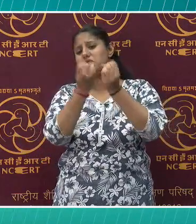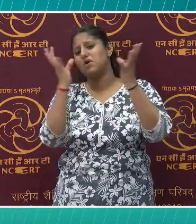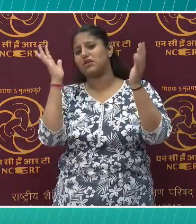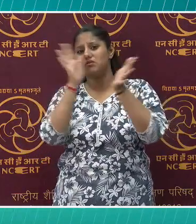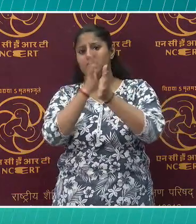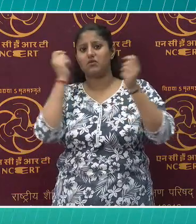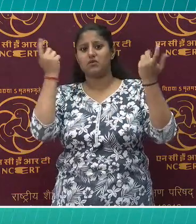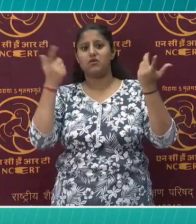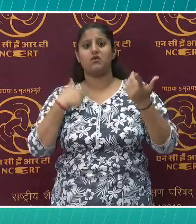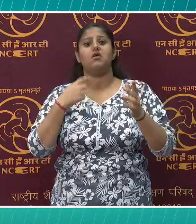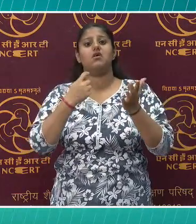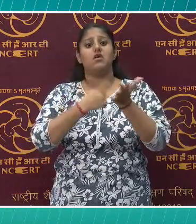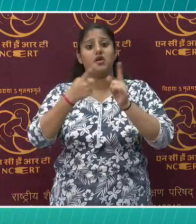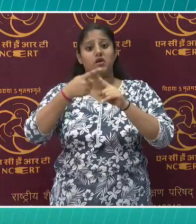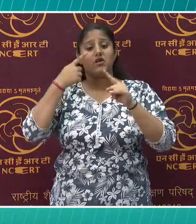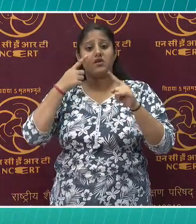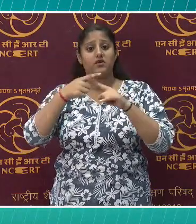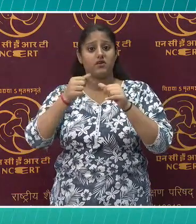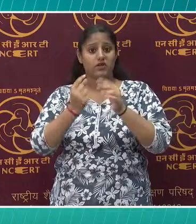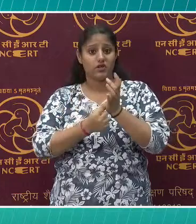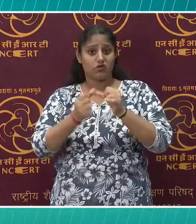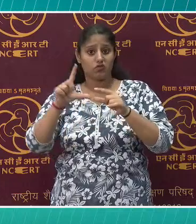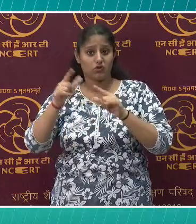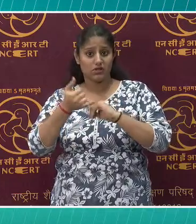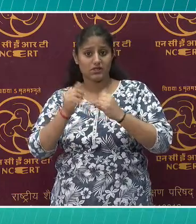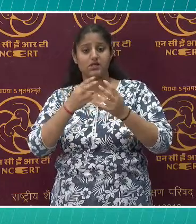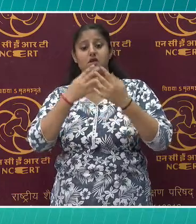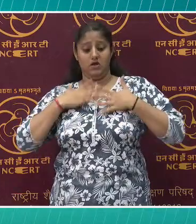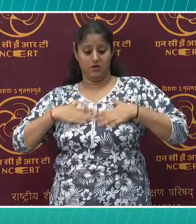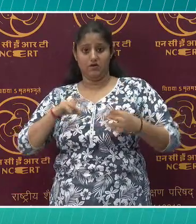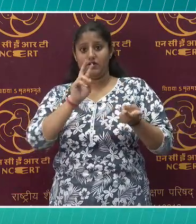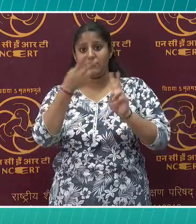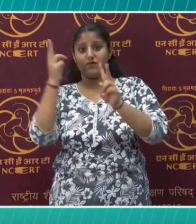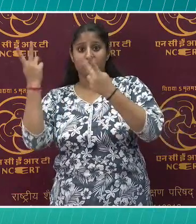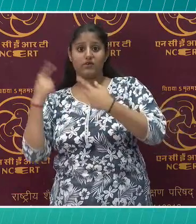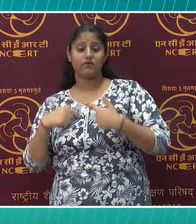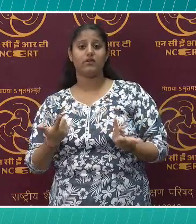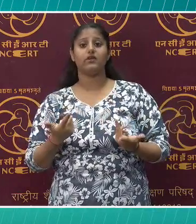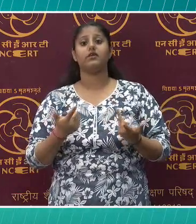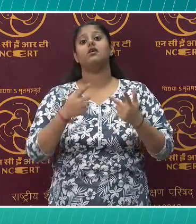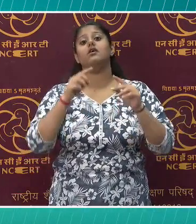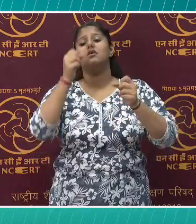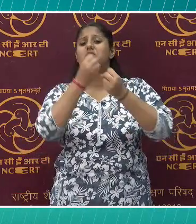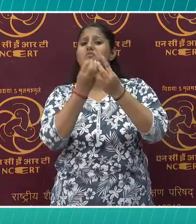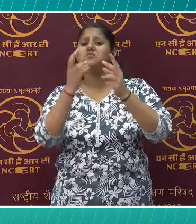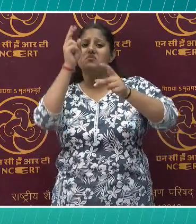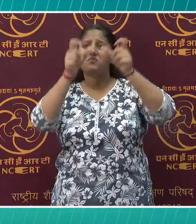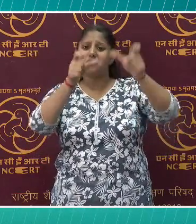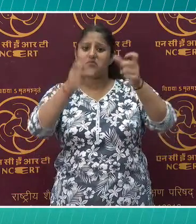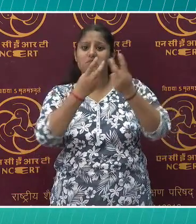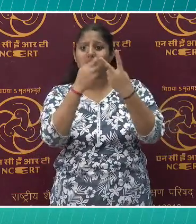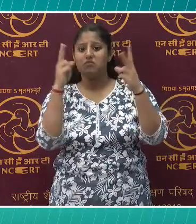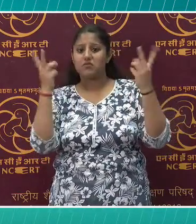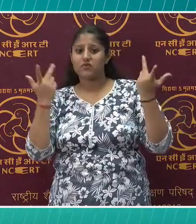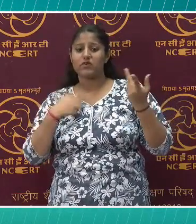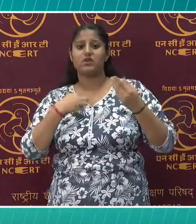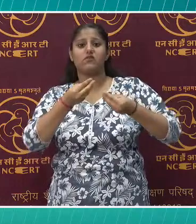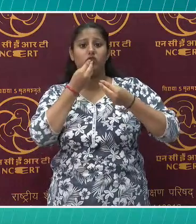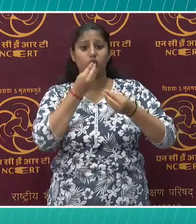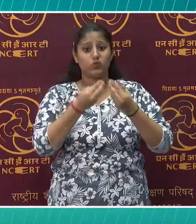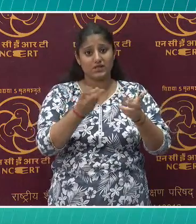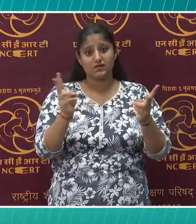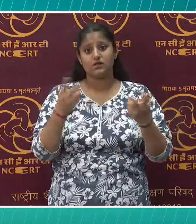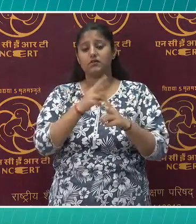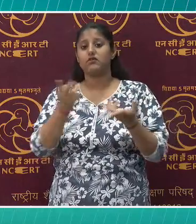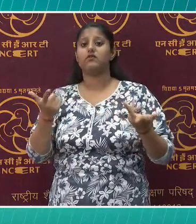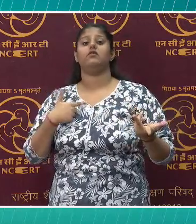many rituals, we dress up in a proper way. There are people in society who are serving us in different ways,